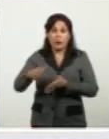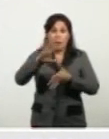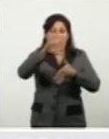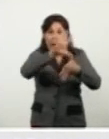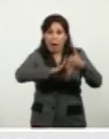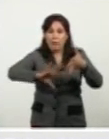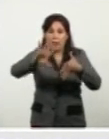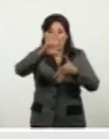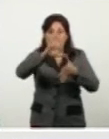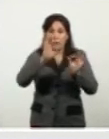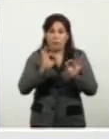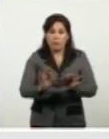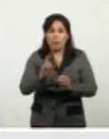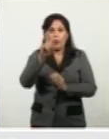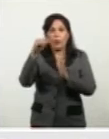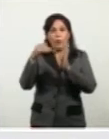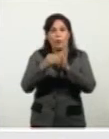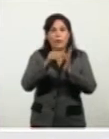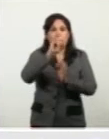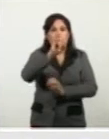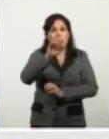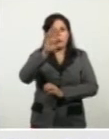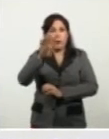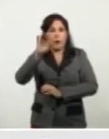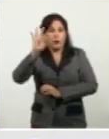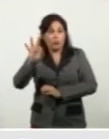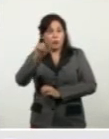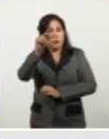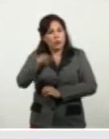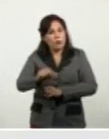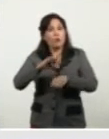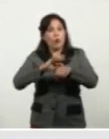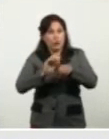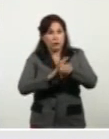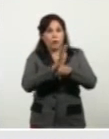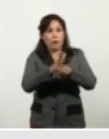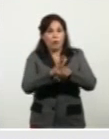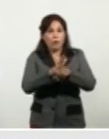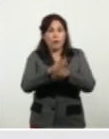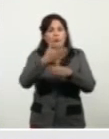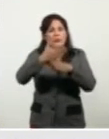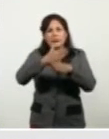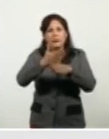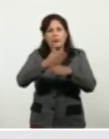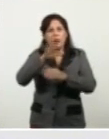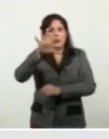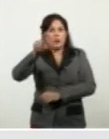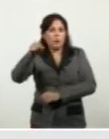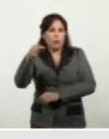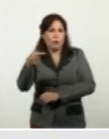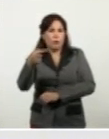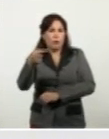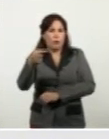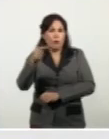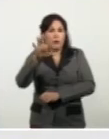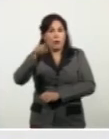already accounting for 47.22% of the total of cases of the world.